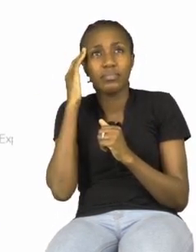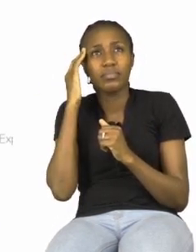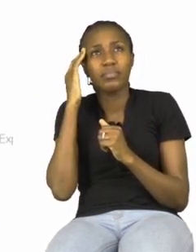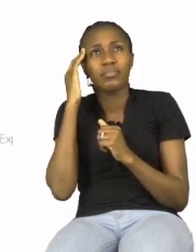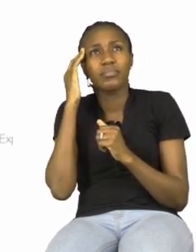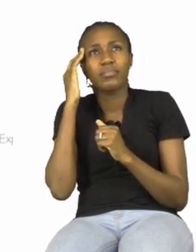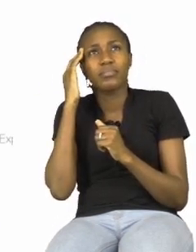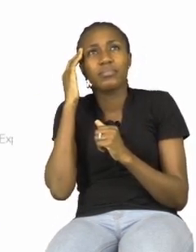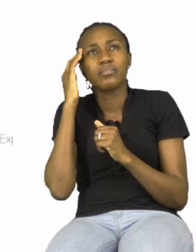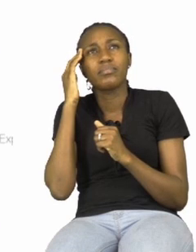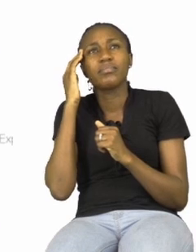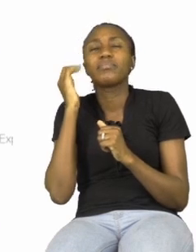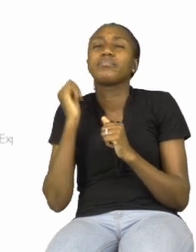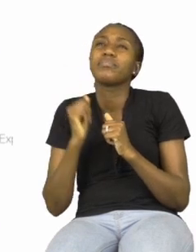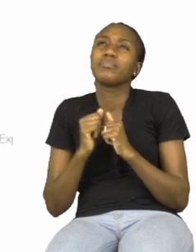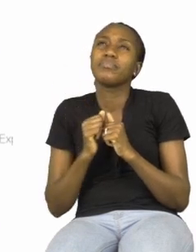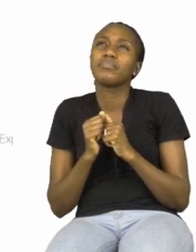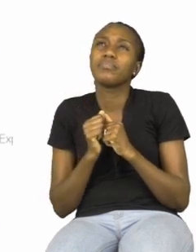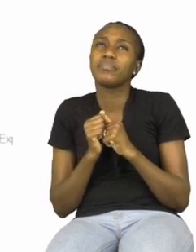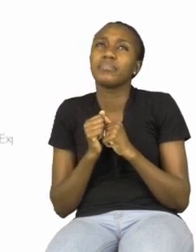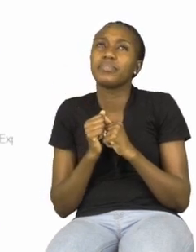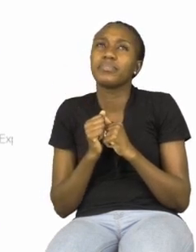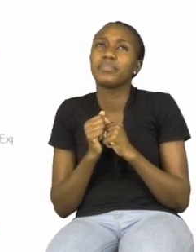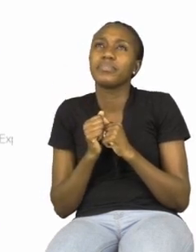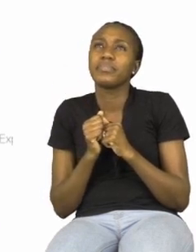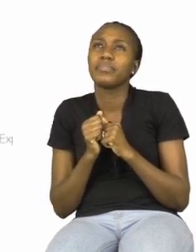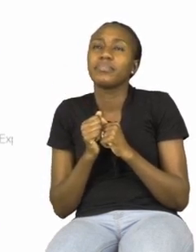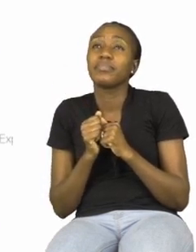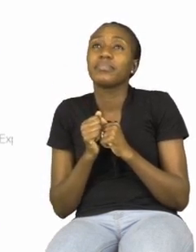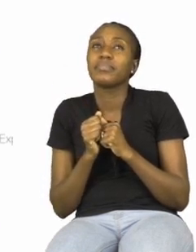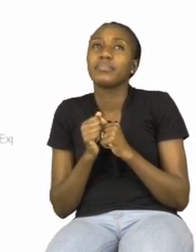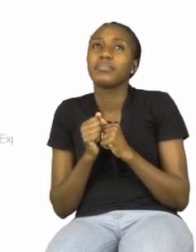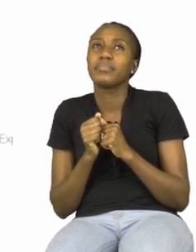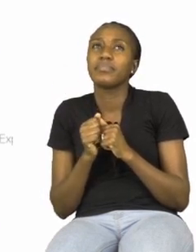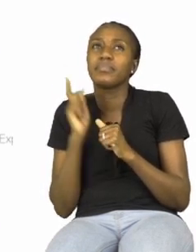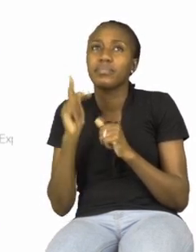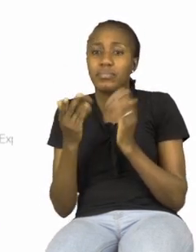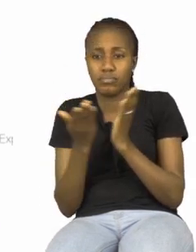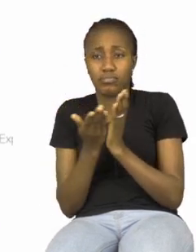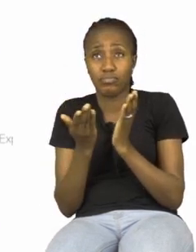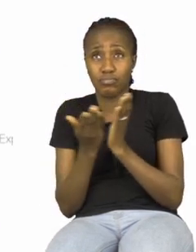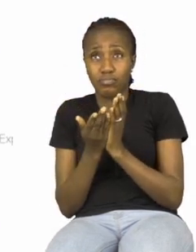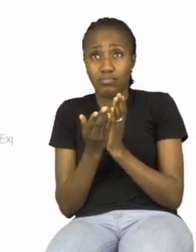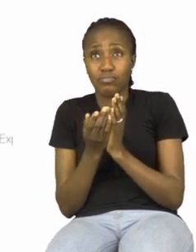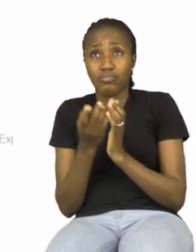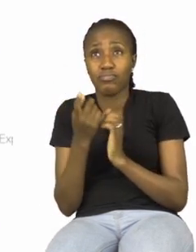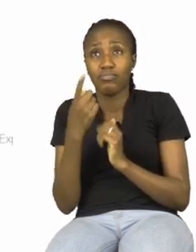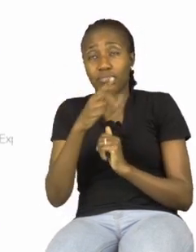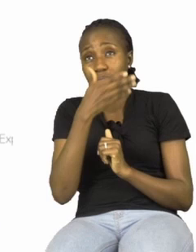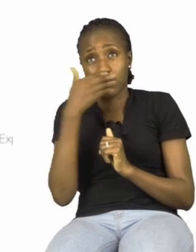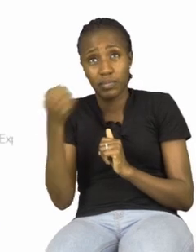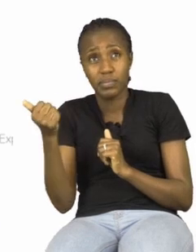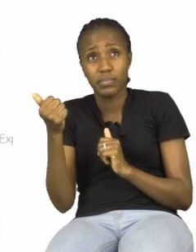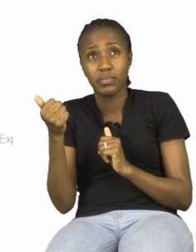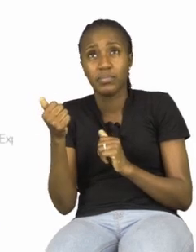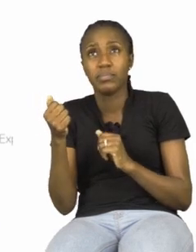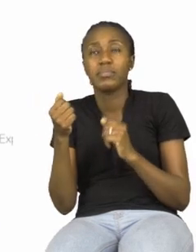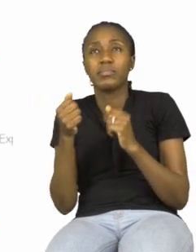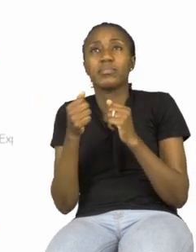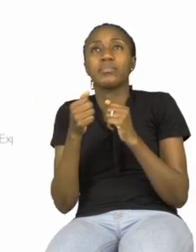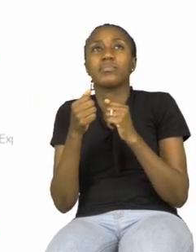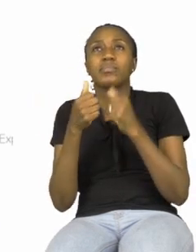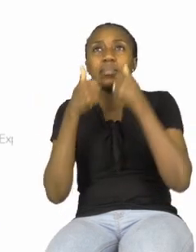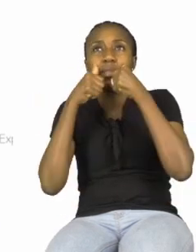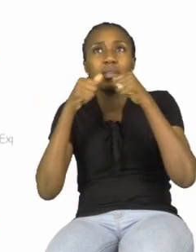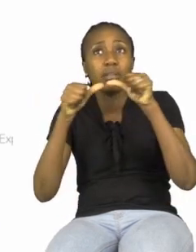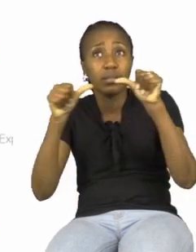from an indoor point of view. And recently, the School of Excellence has just announced a sponsorship to